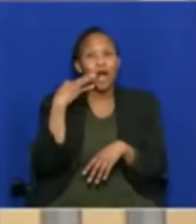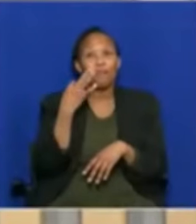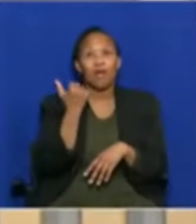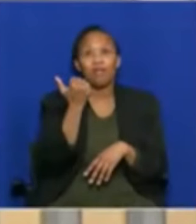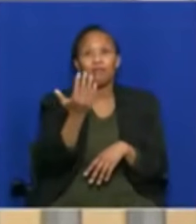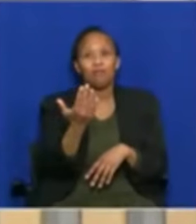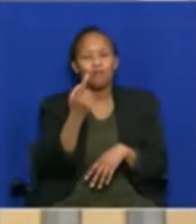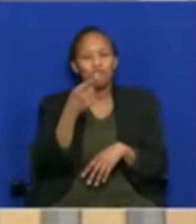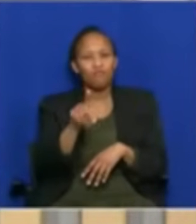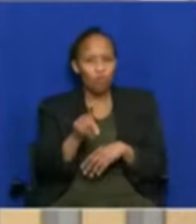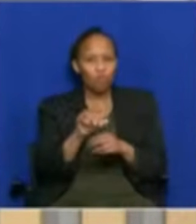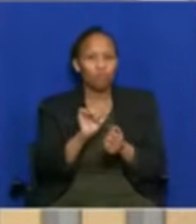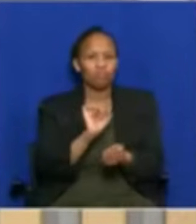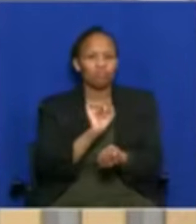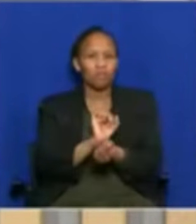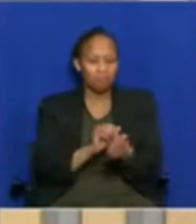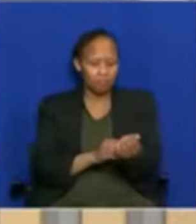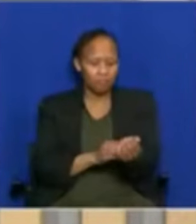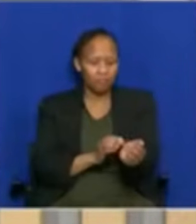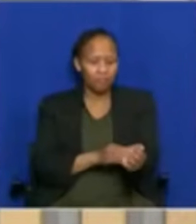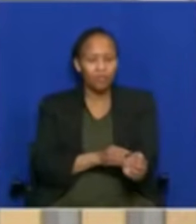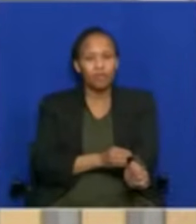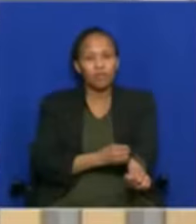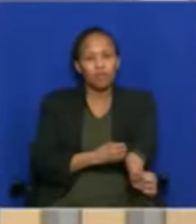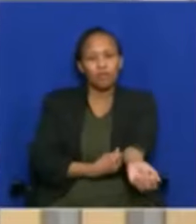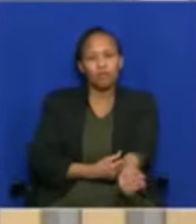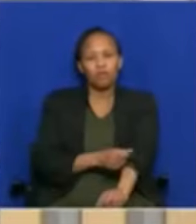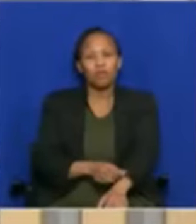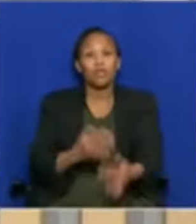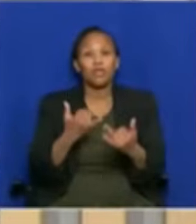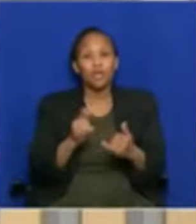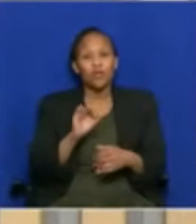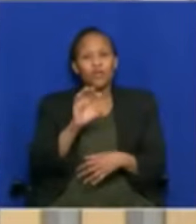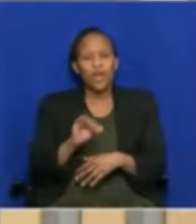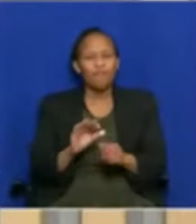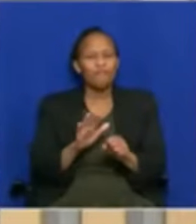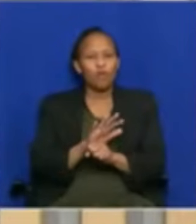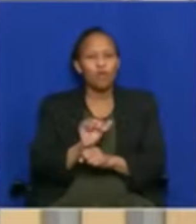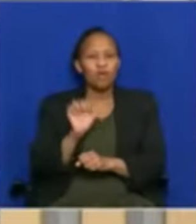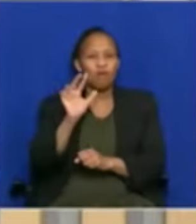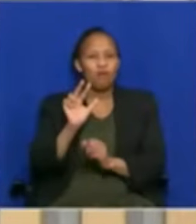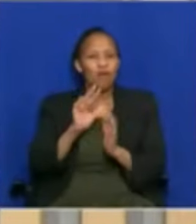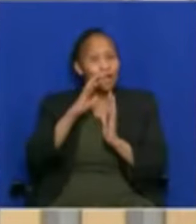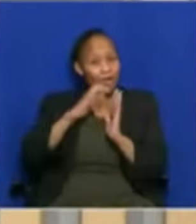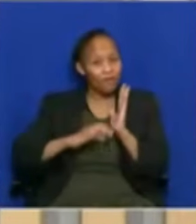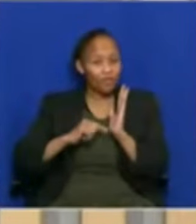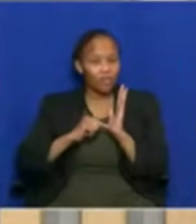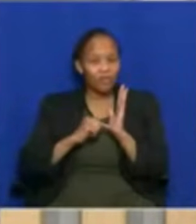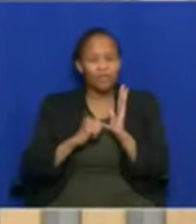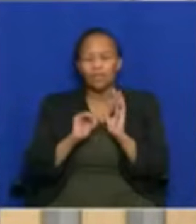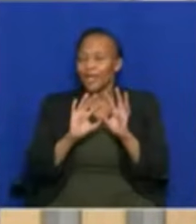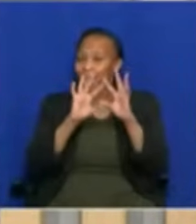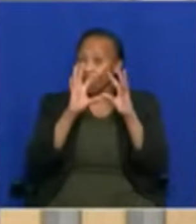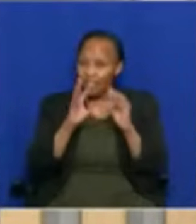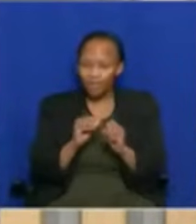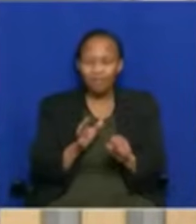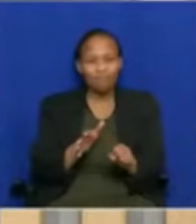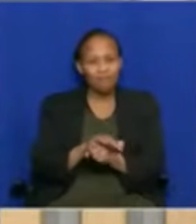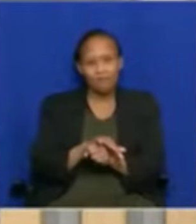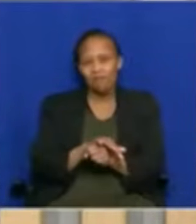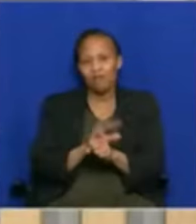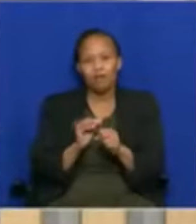Then you will have an affidavit, it's a complete affidavit that covers the whole thing, covers the start till